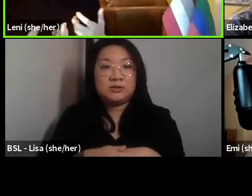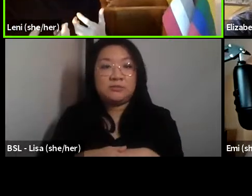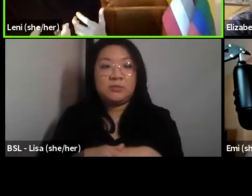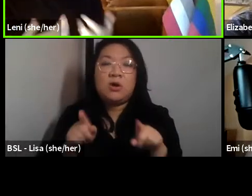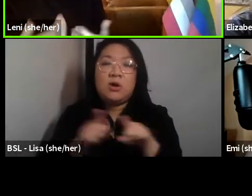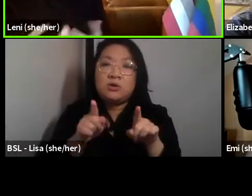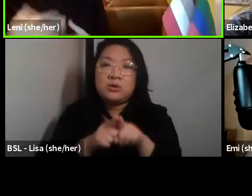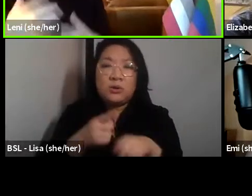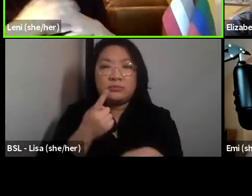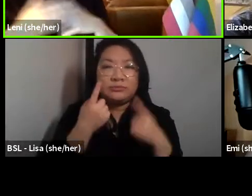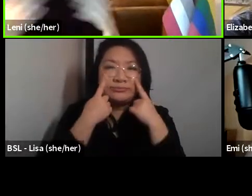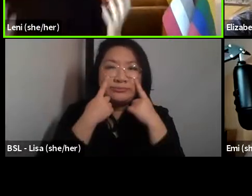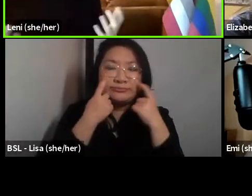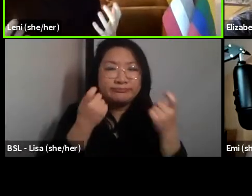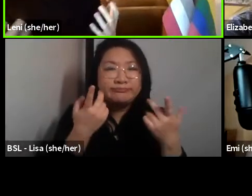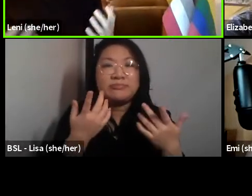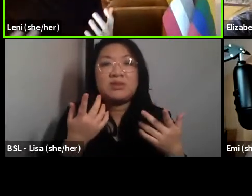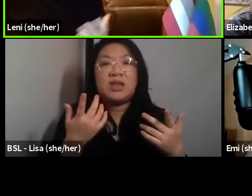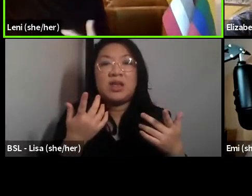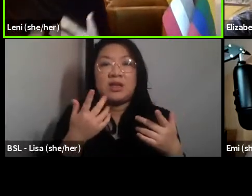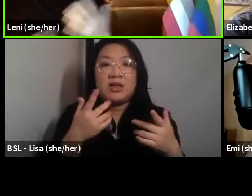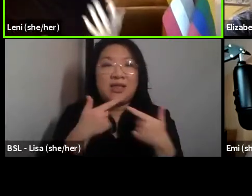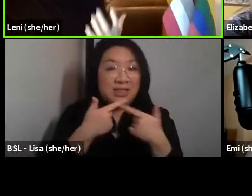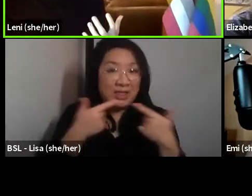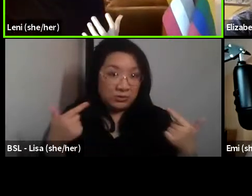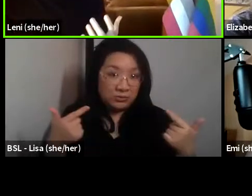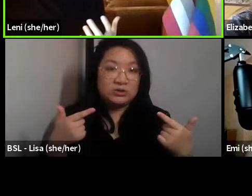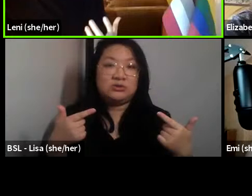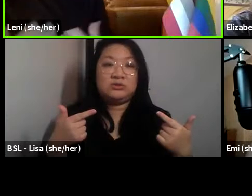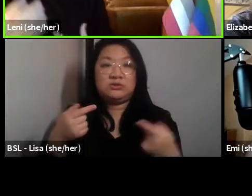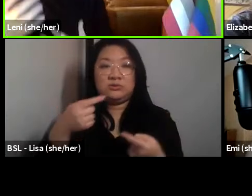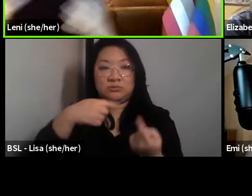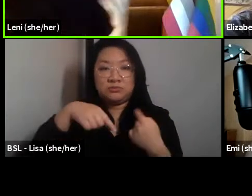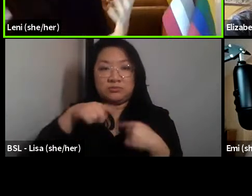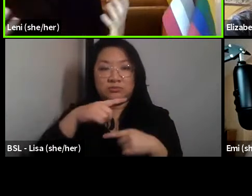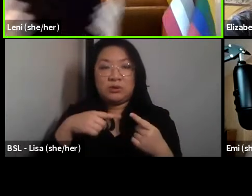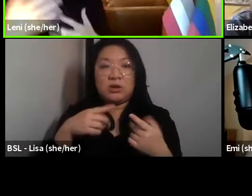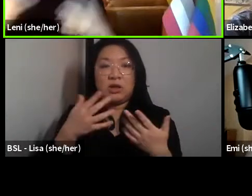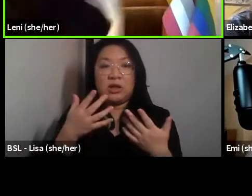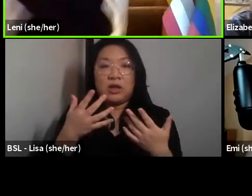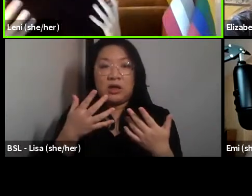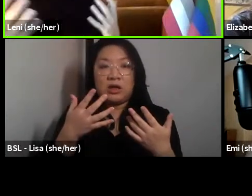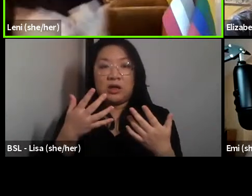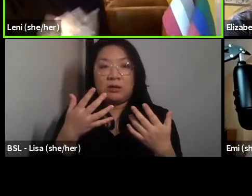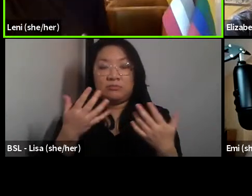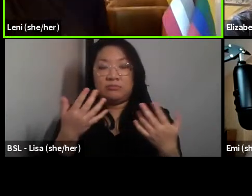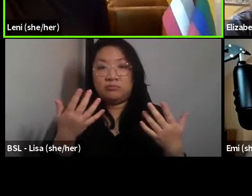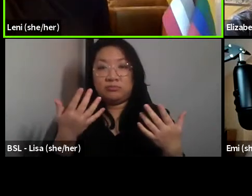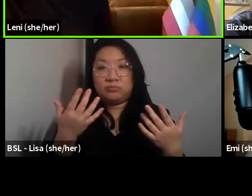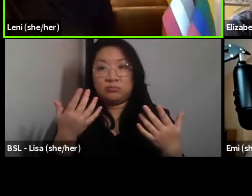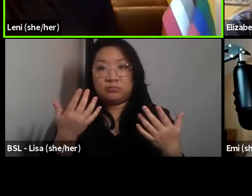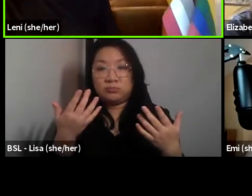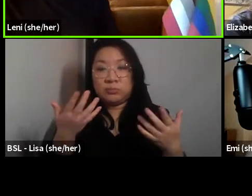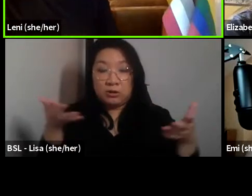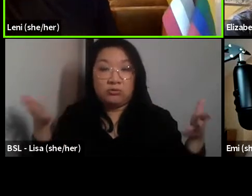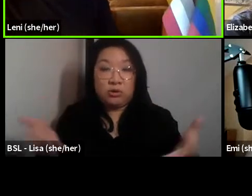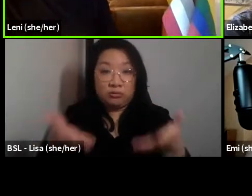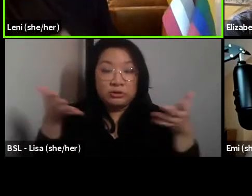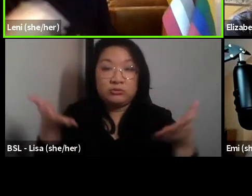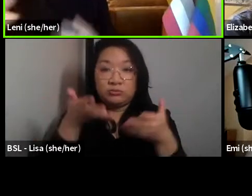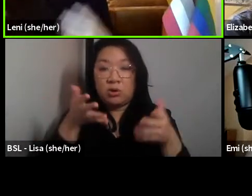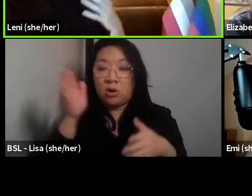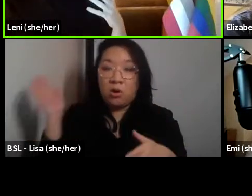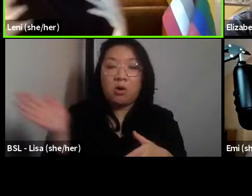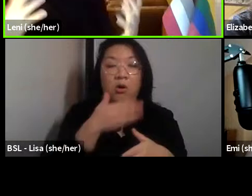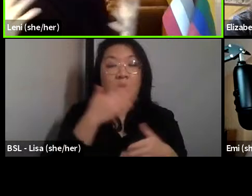language that has been used on the panel, that we are of course a pro-sex worker environment, this is an inclusive space,